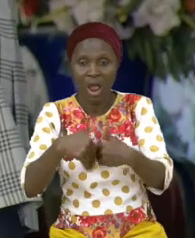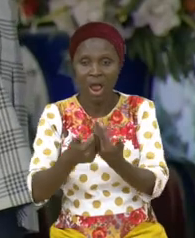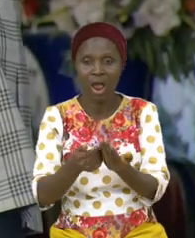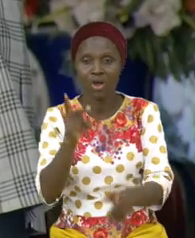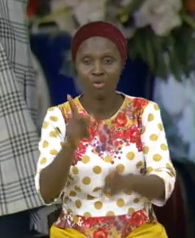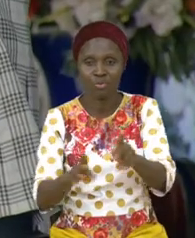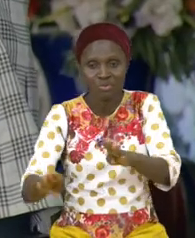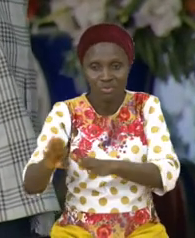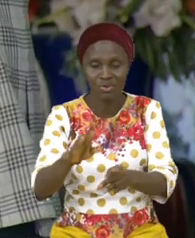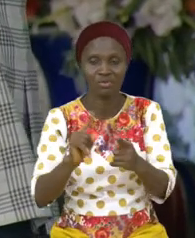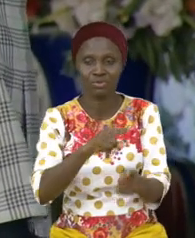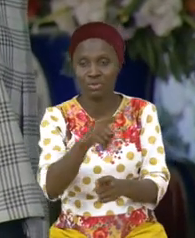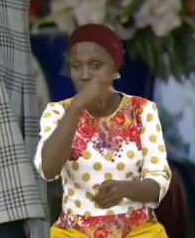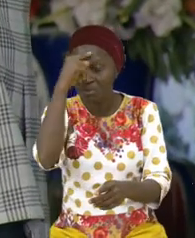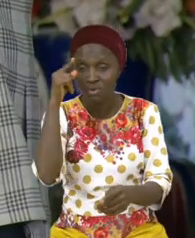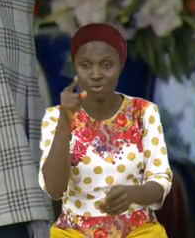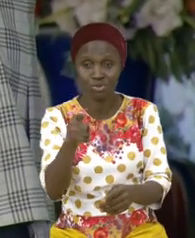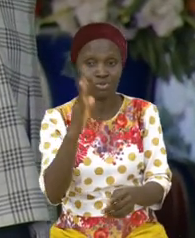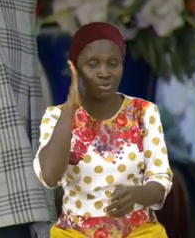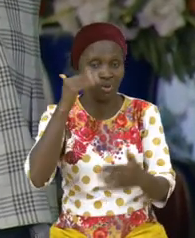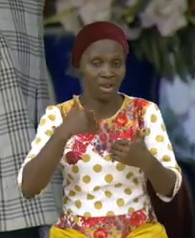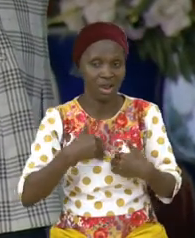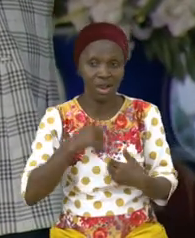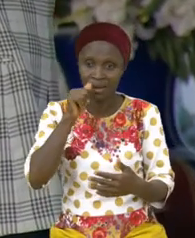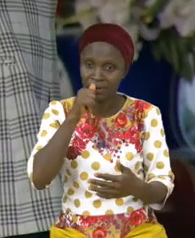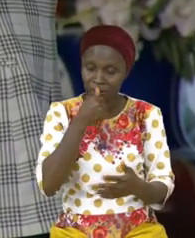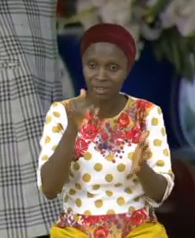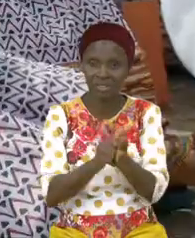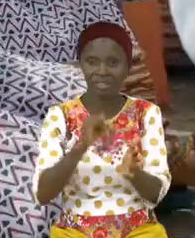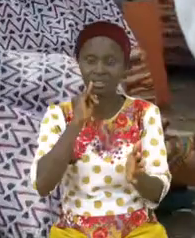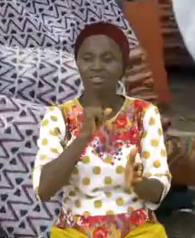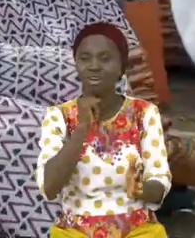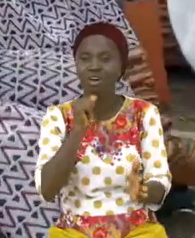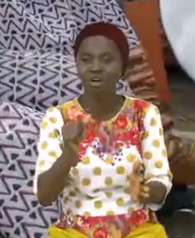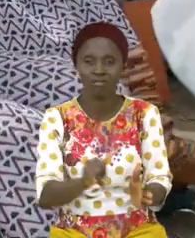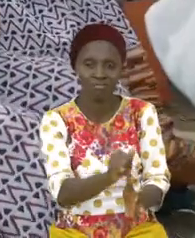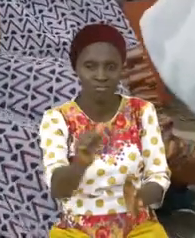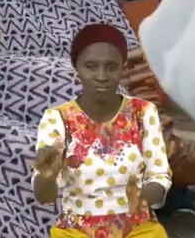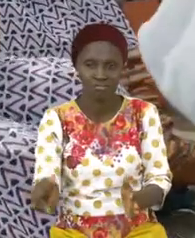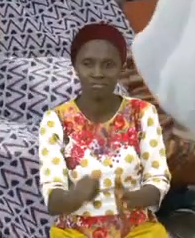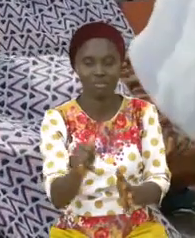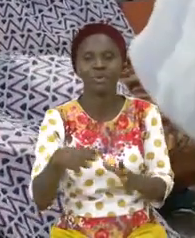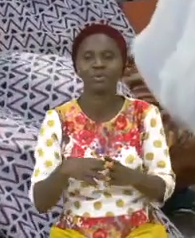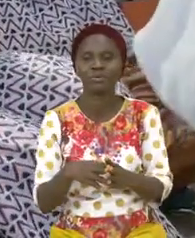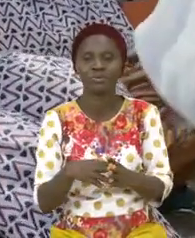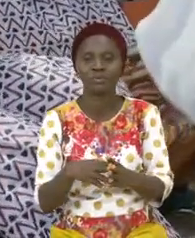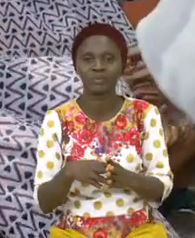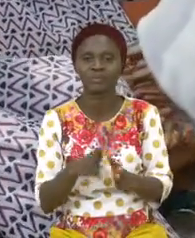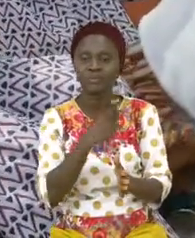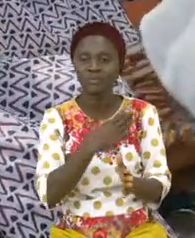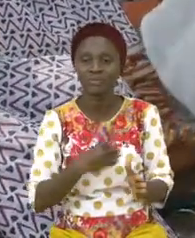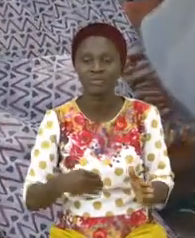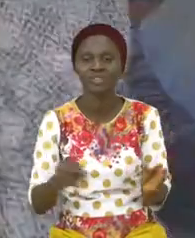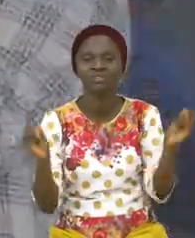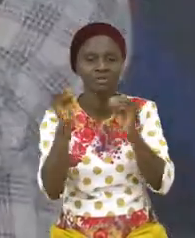you're going to have the endurance that is exceptional. And nothing will move you away from